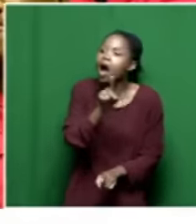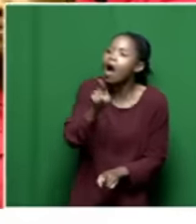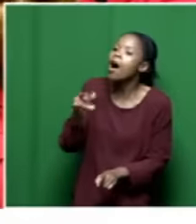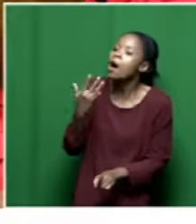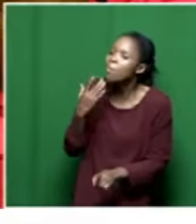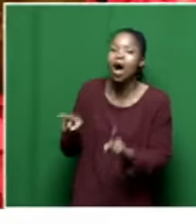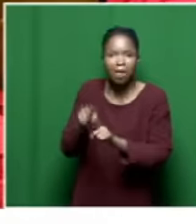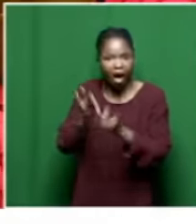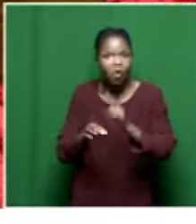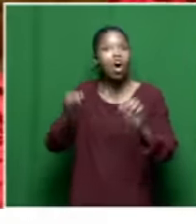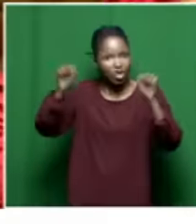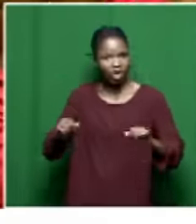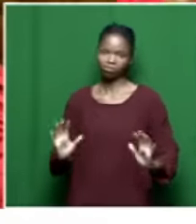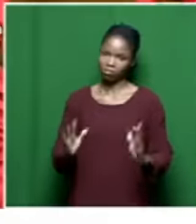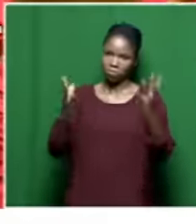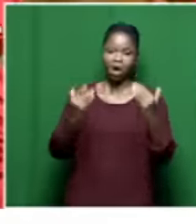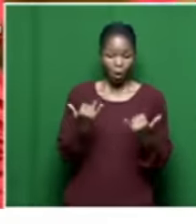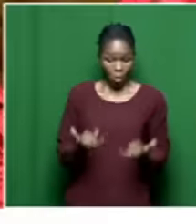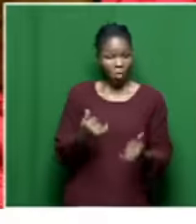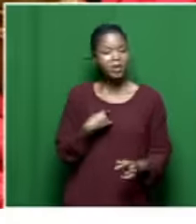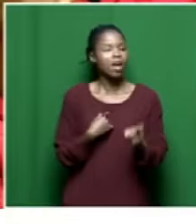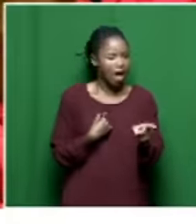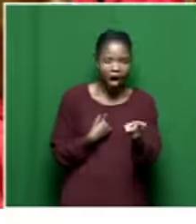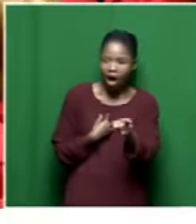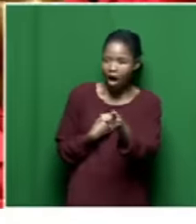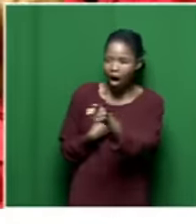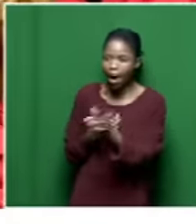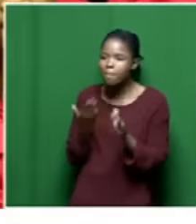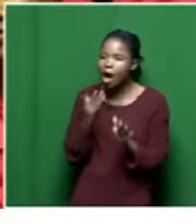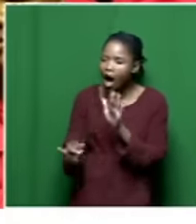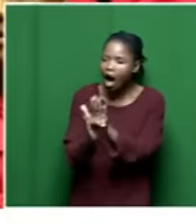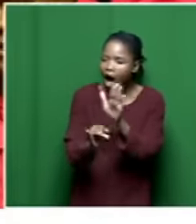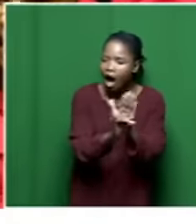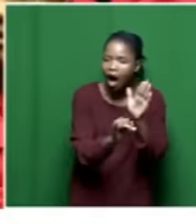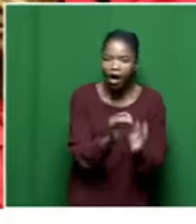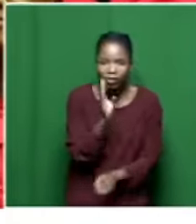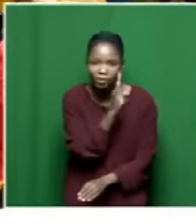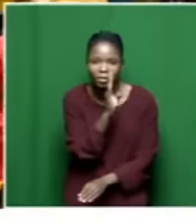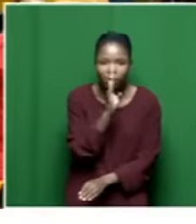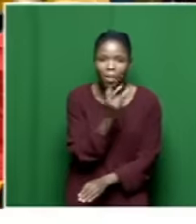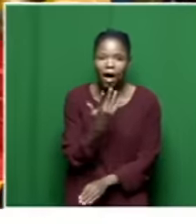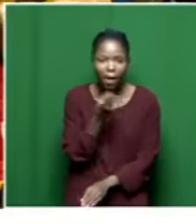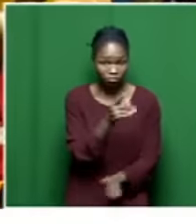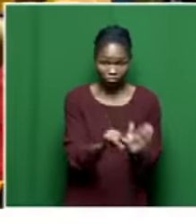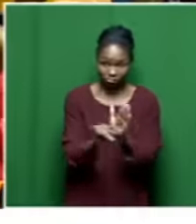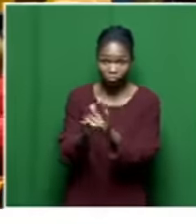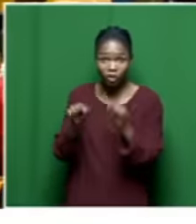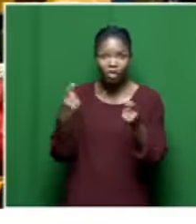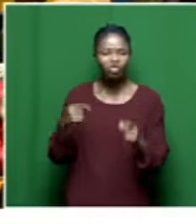house. Well, today, we'll know who has a spy. The spies are going to be exposed. Order. Let's vote.